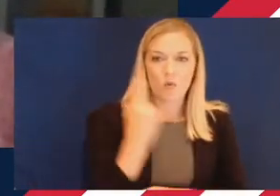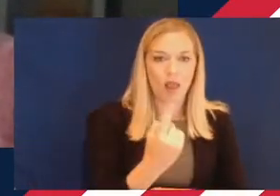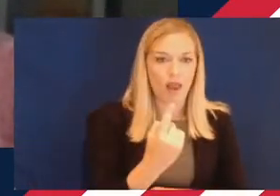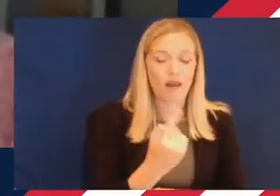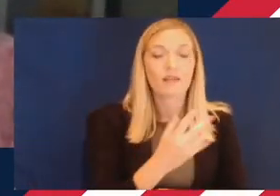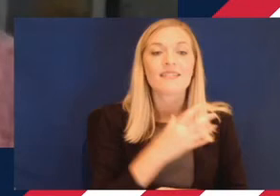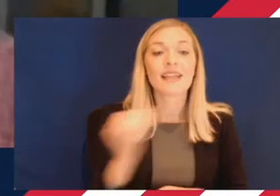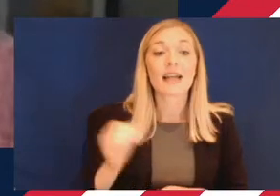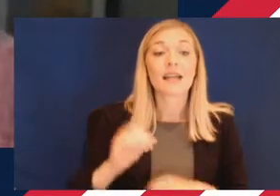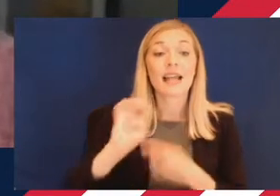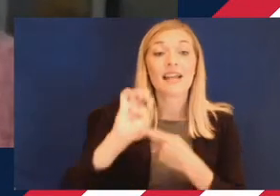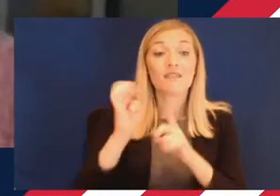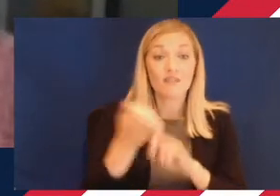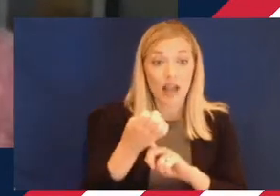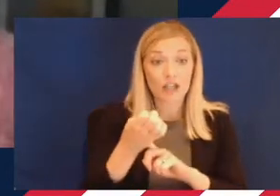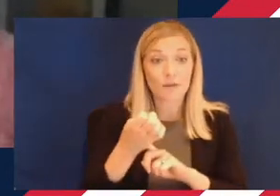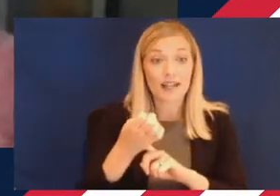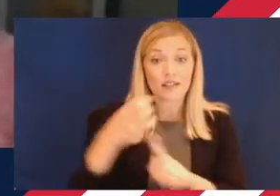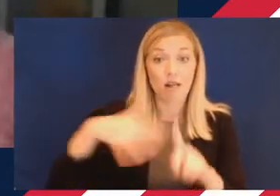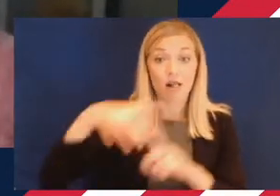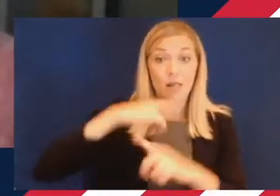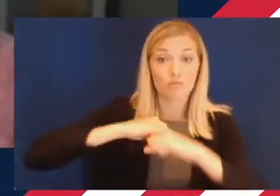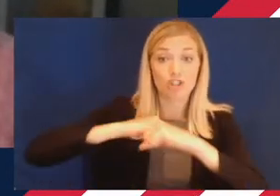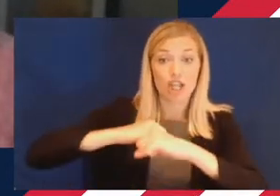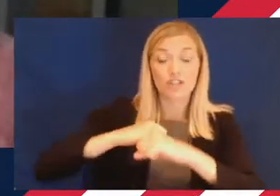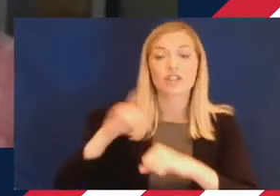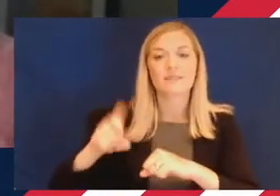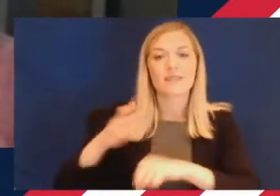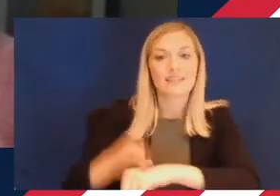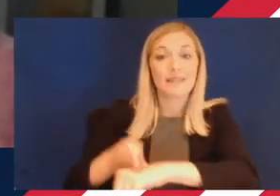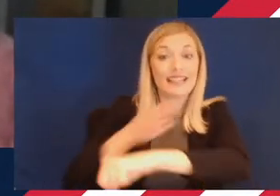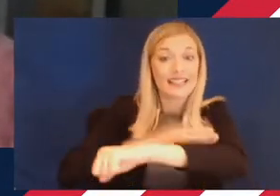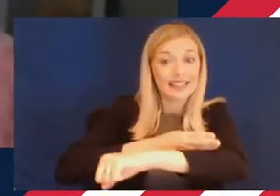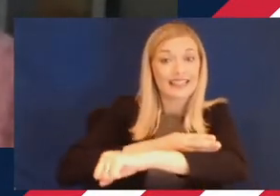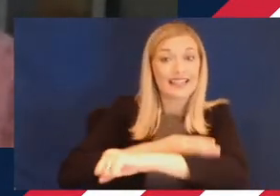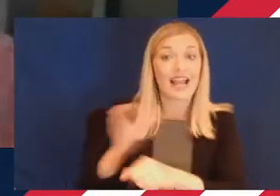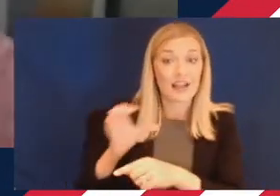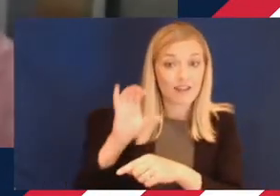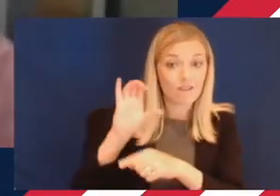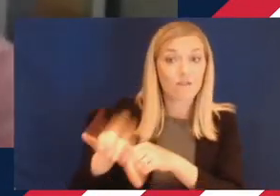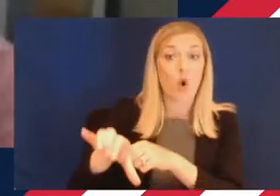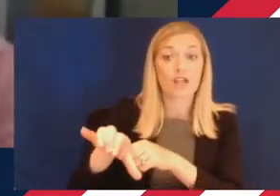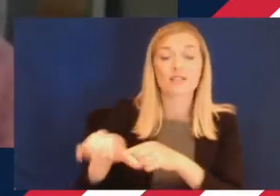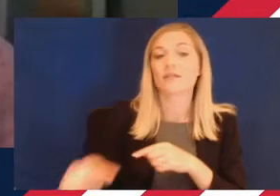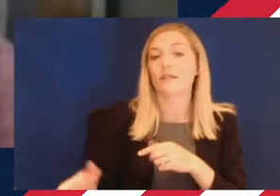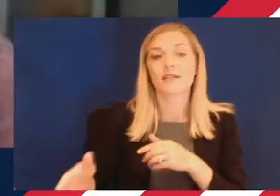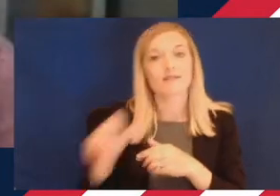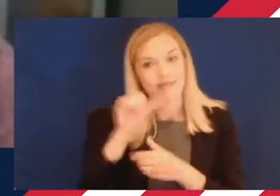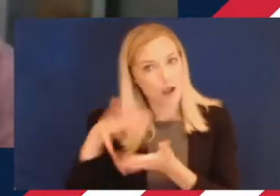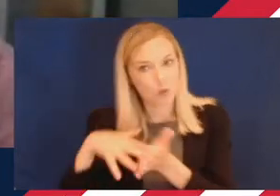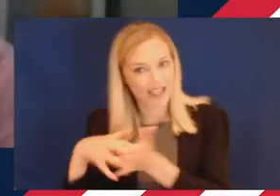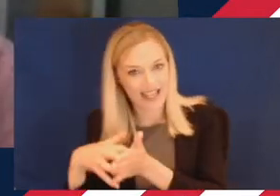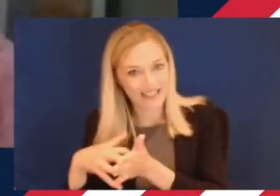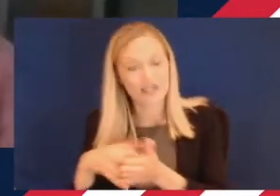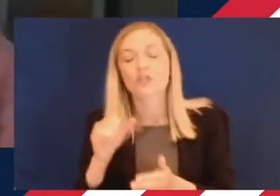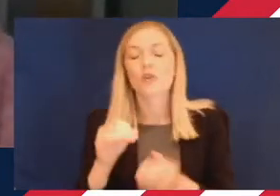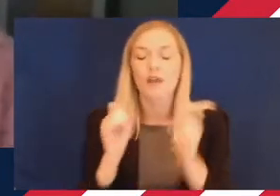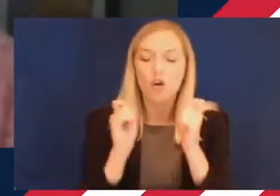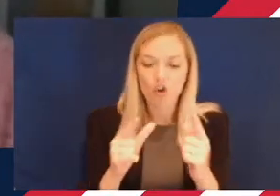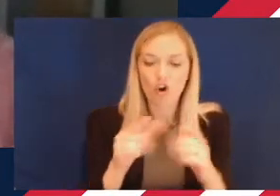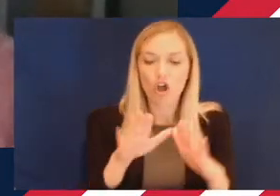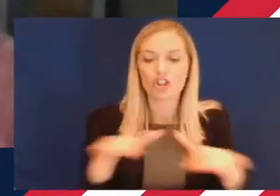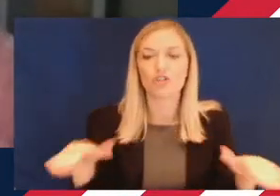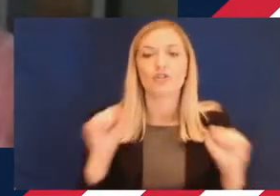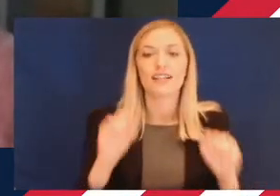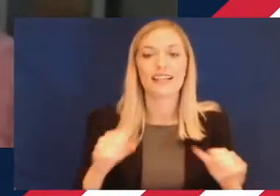and enforced, not weakened, so that all children, no matter the zip code, can breathe clean air and drink safe